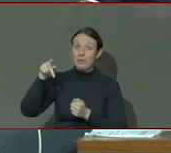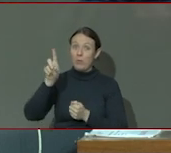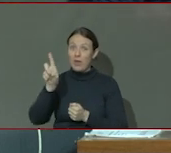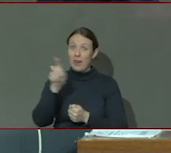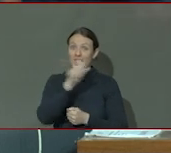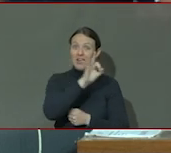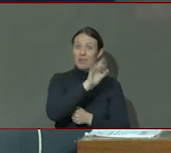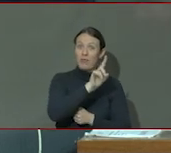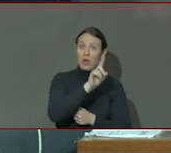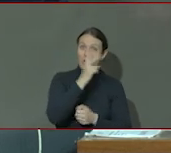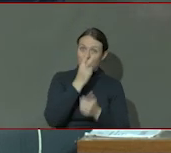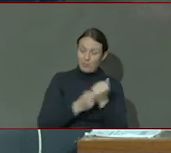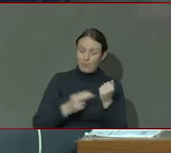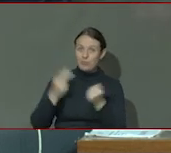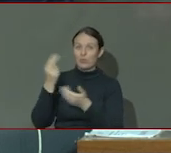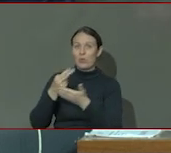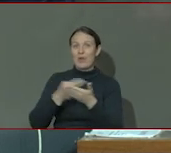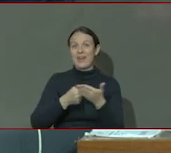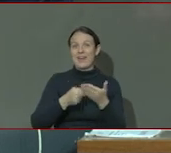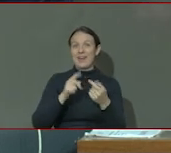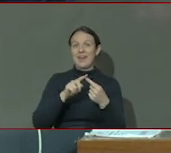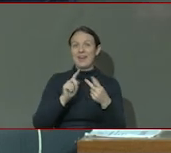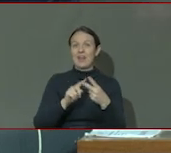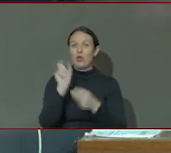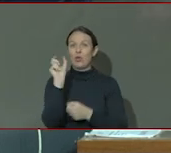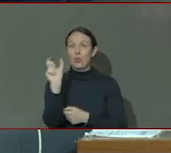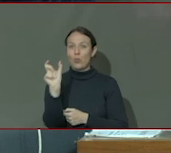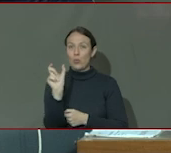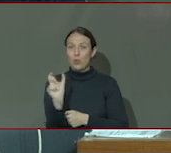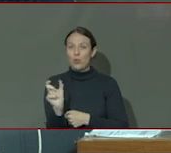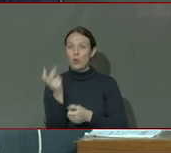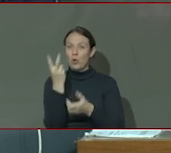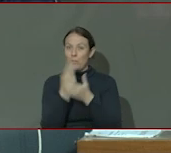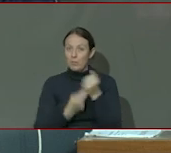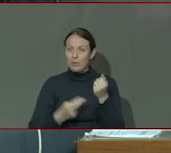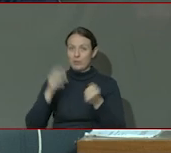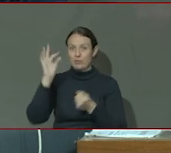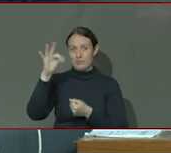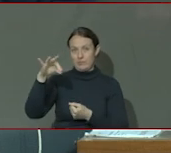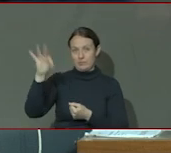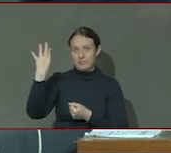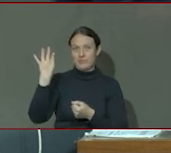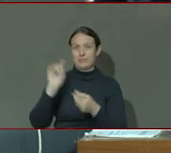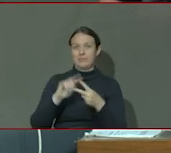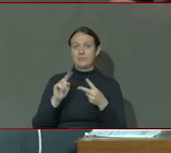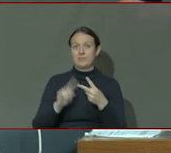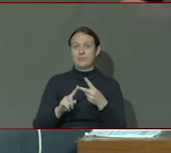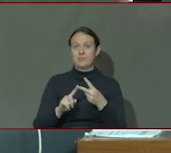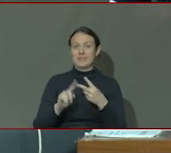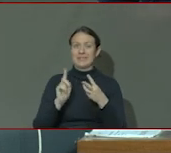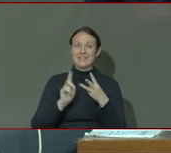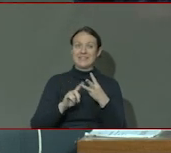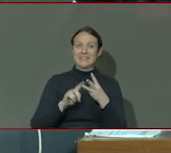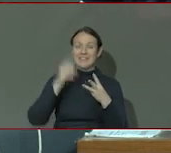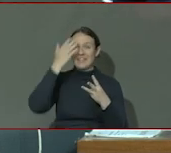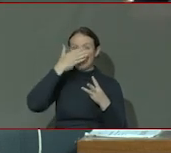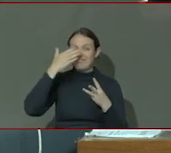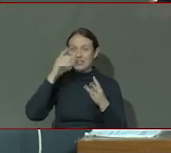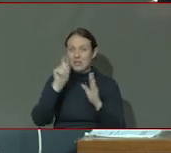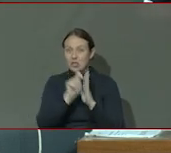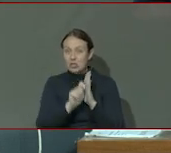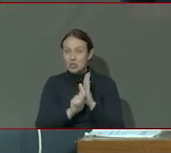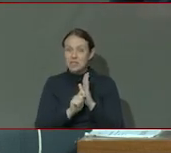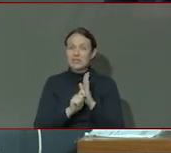F1. Then you must write both these words. Then we give a mark as markers. We give a mark if you write the phenotype correctly,